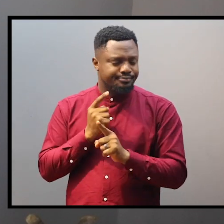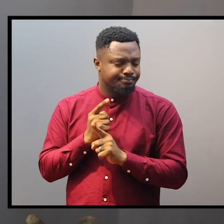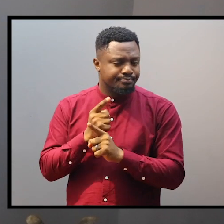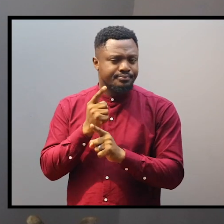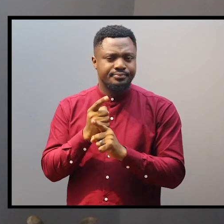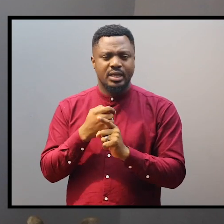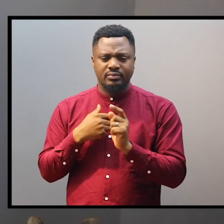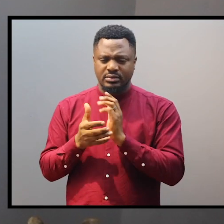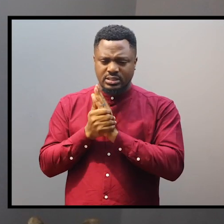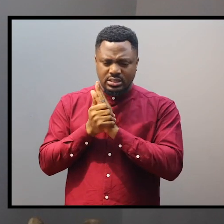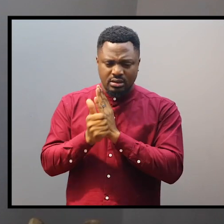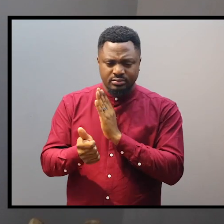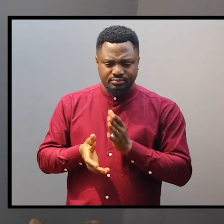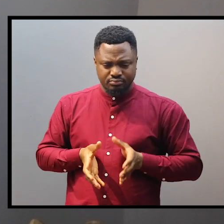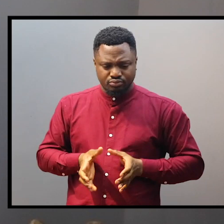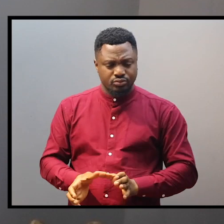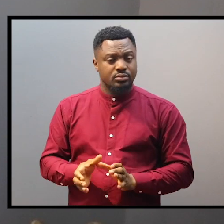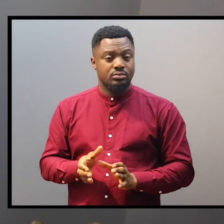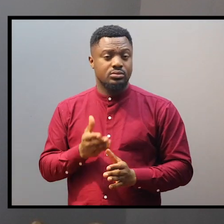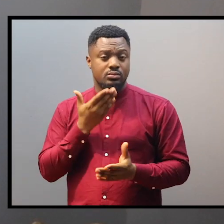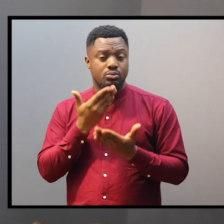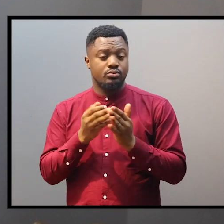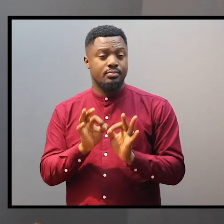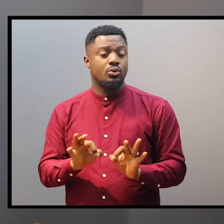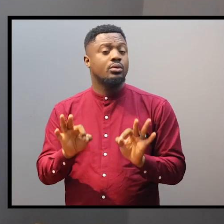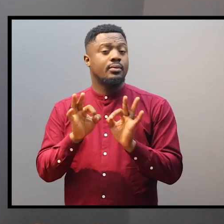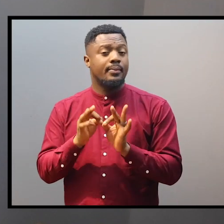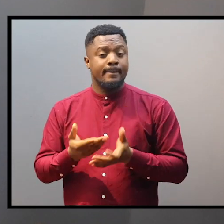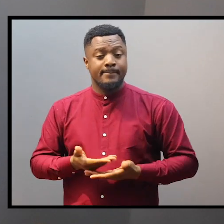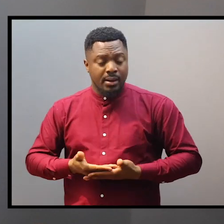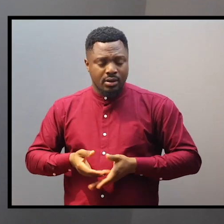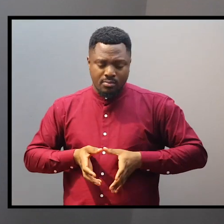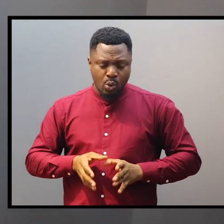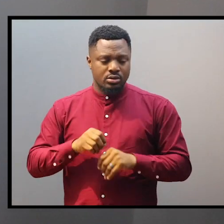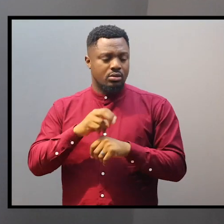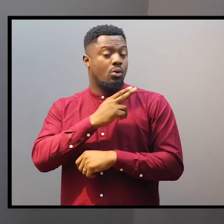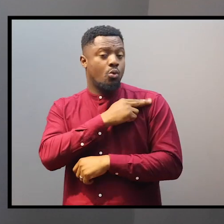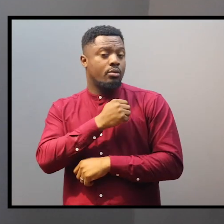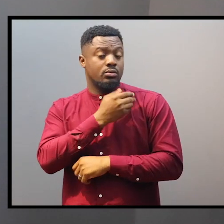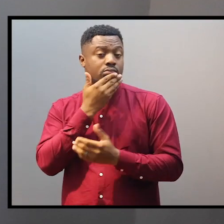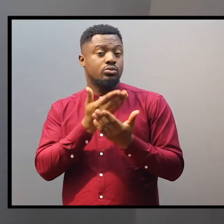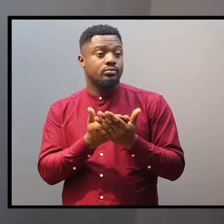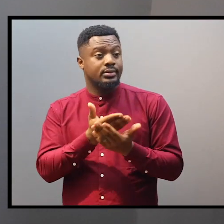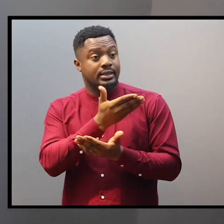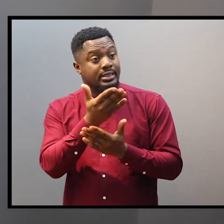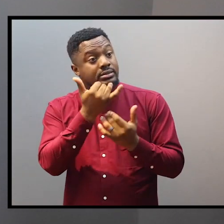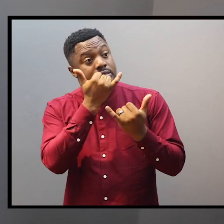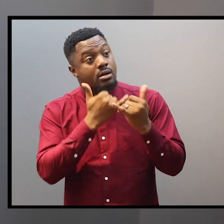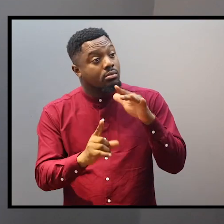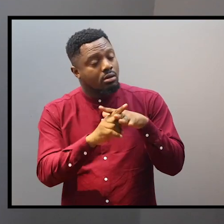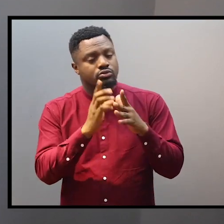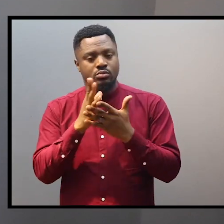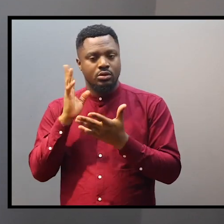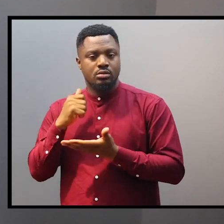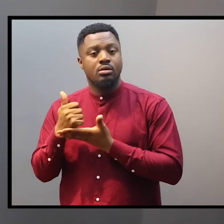given. Have skilled delivery at birth. So it's important to deliver babies in a hospital where if things are